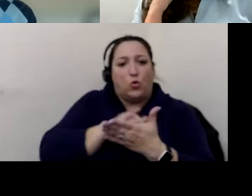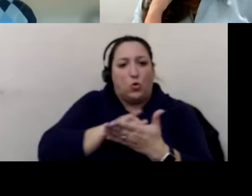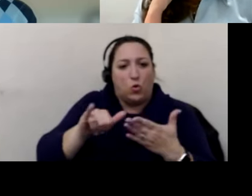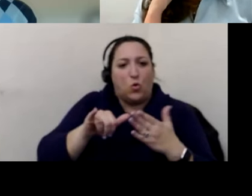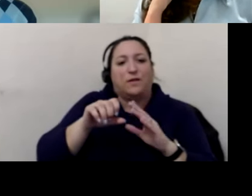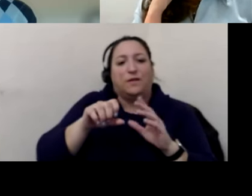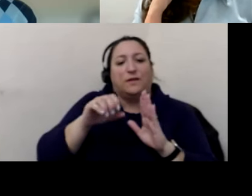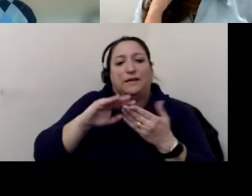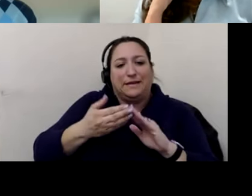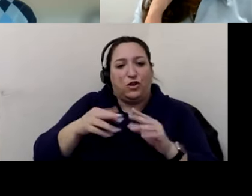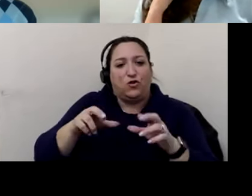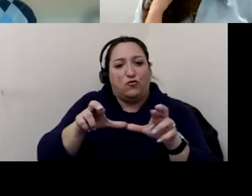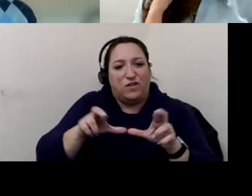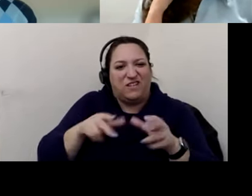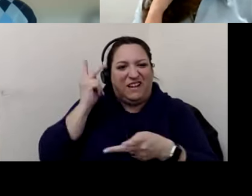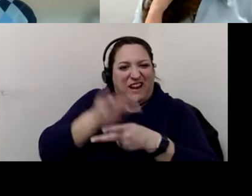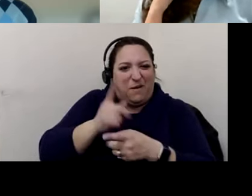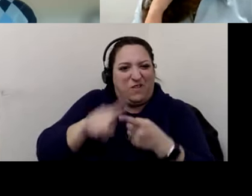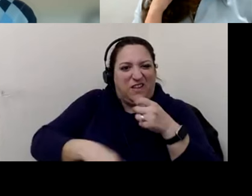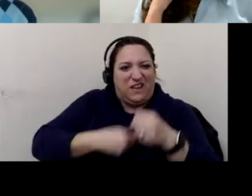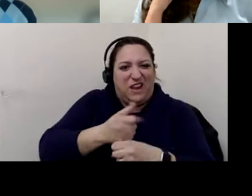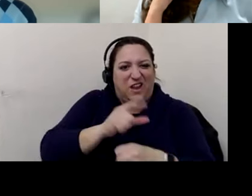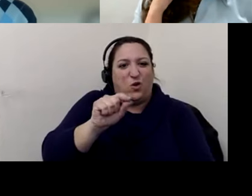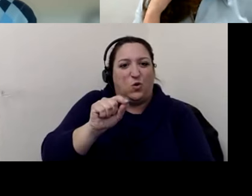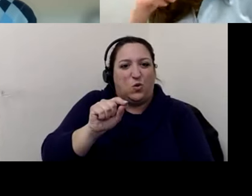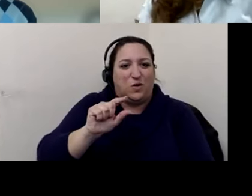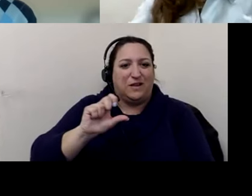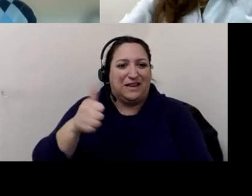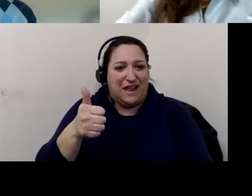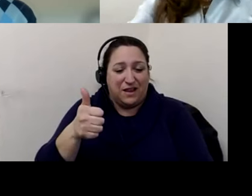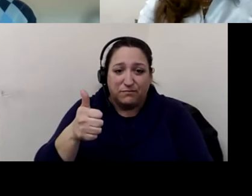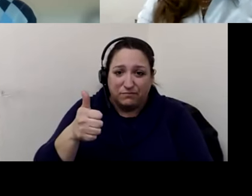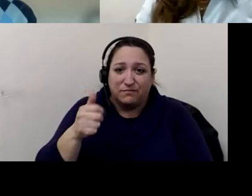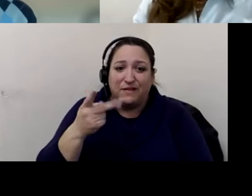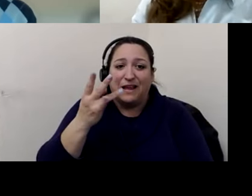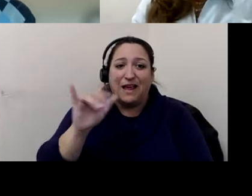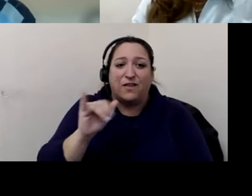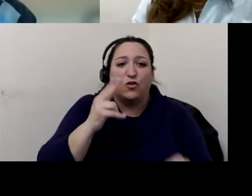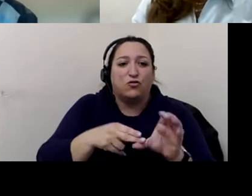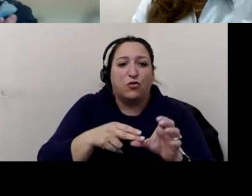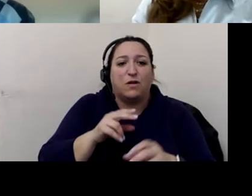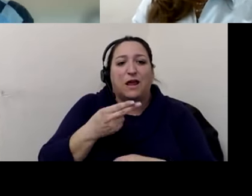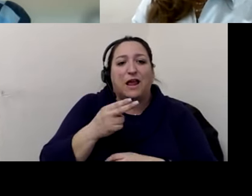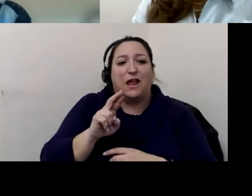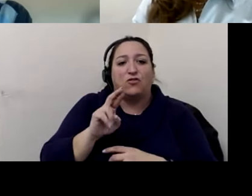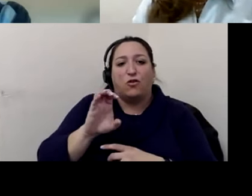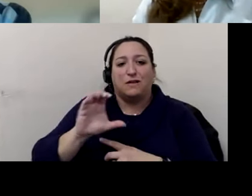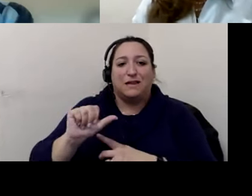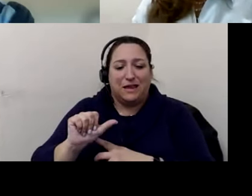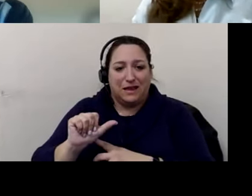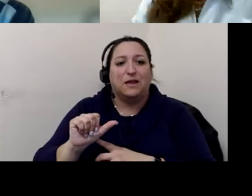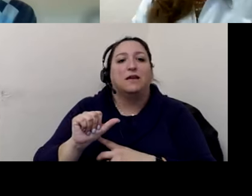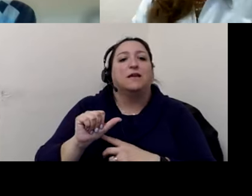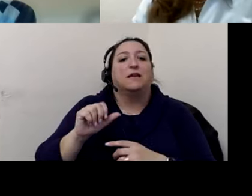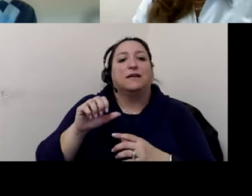a position she held until 2010. Kathy joined the AHRC, New York City Family, as